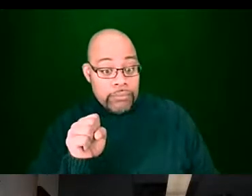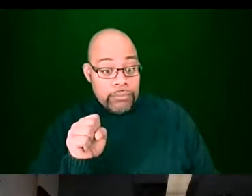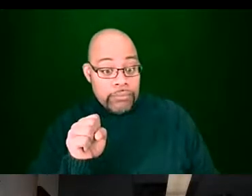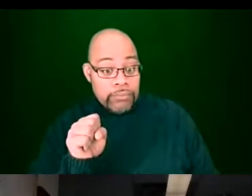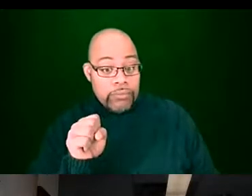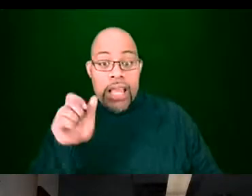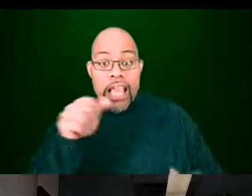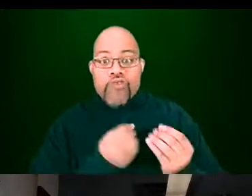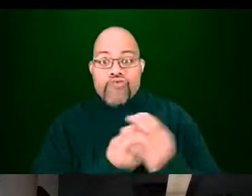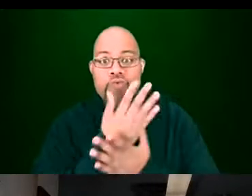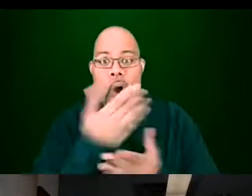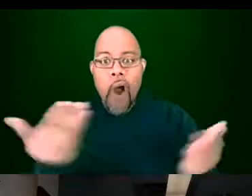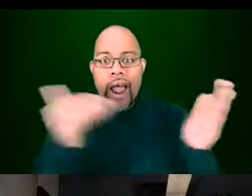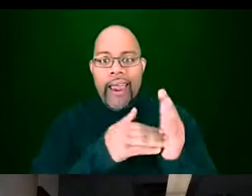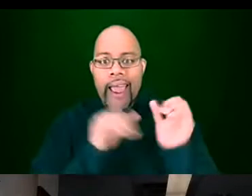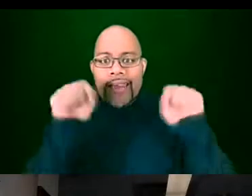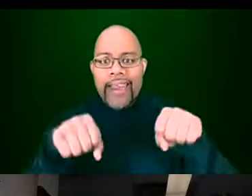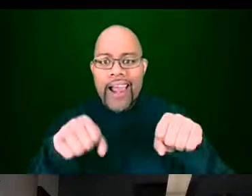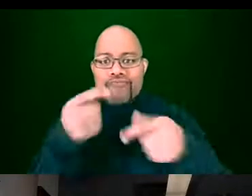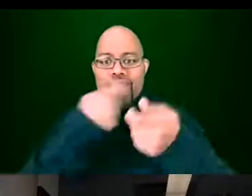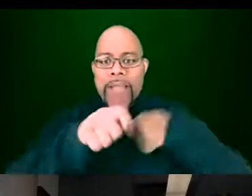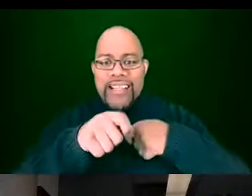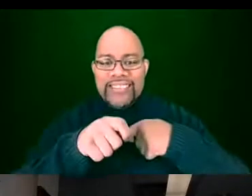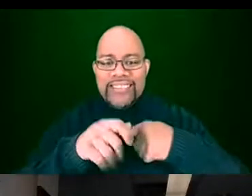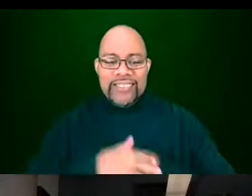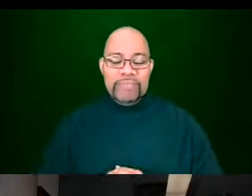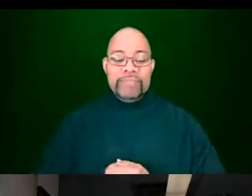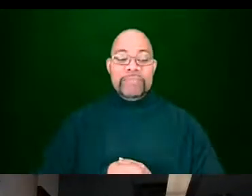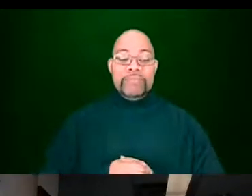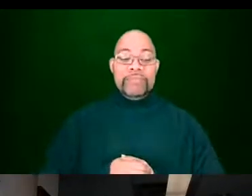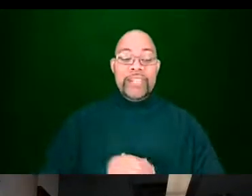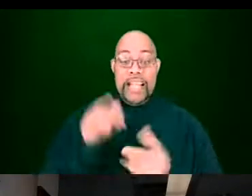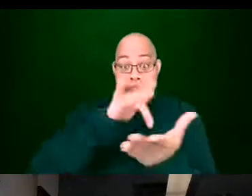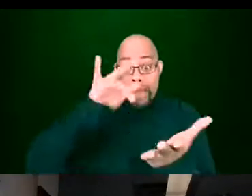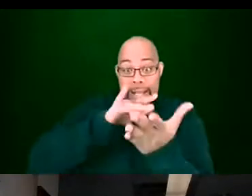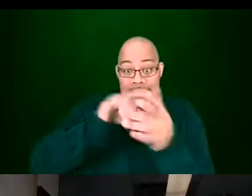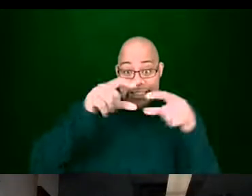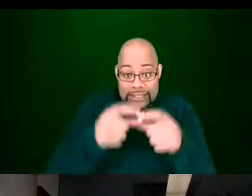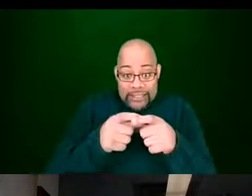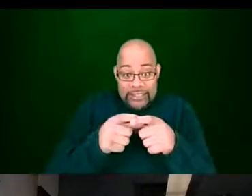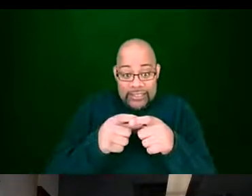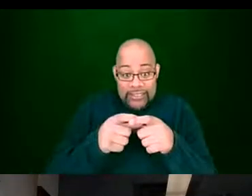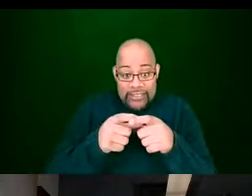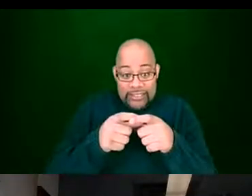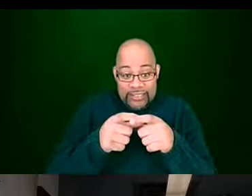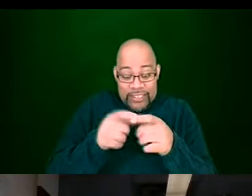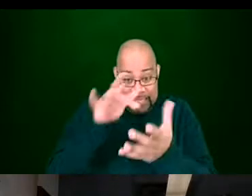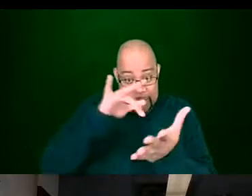it can grow another one to replace it. In the center disc of